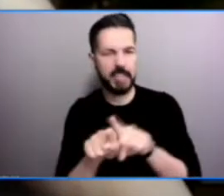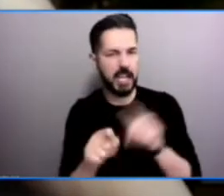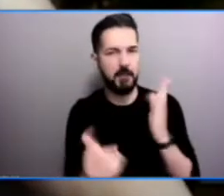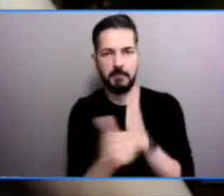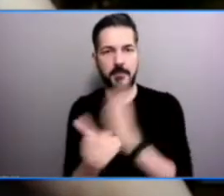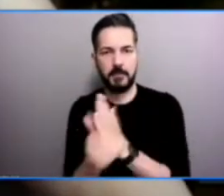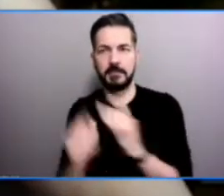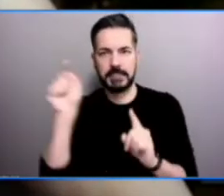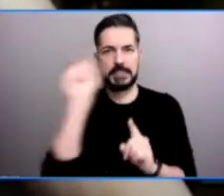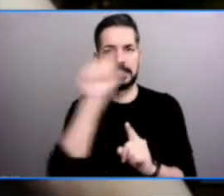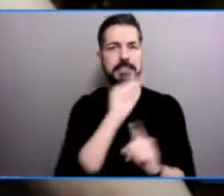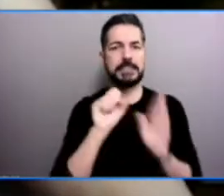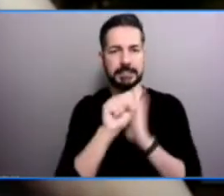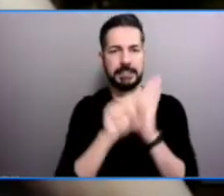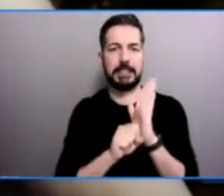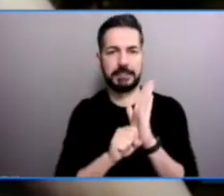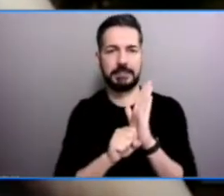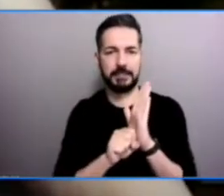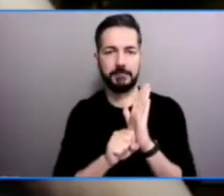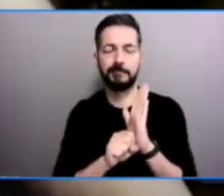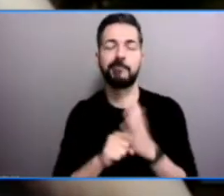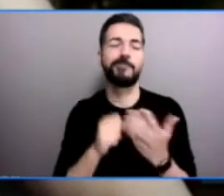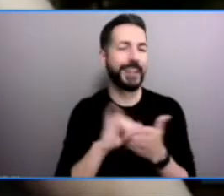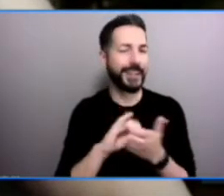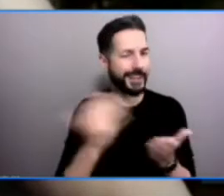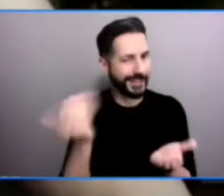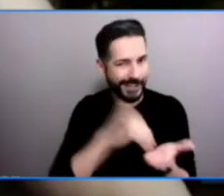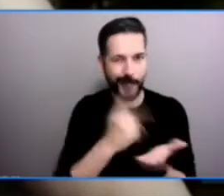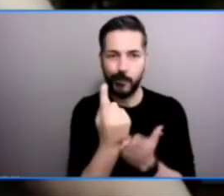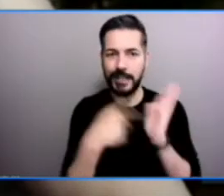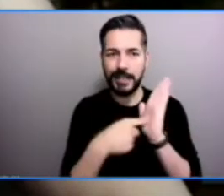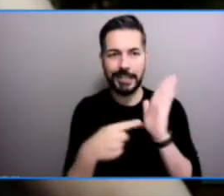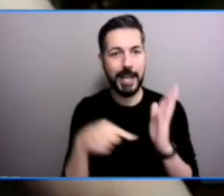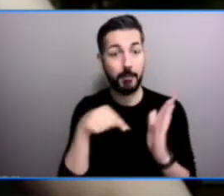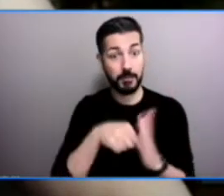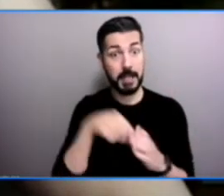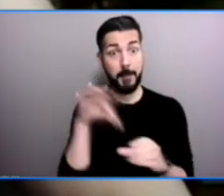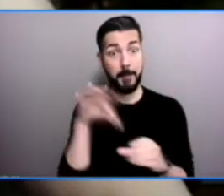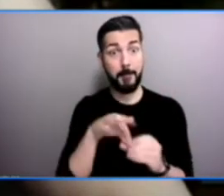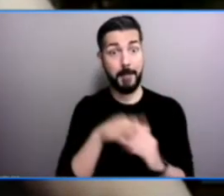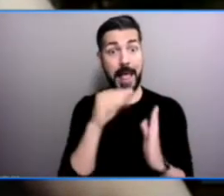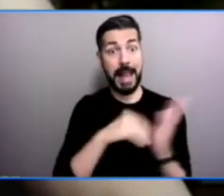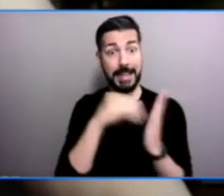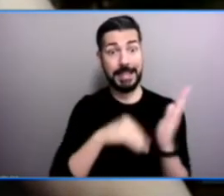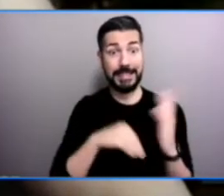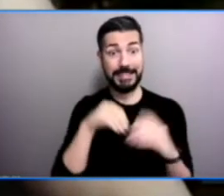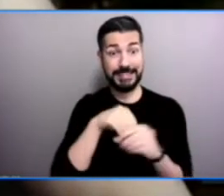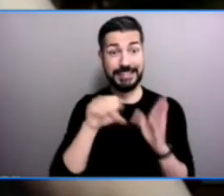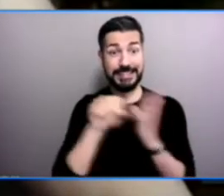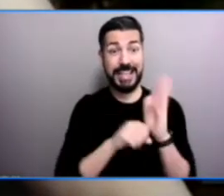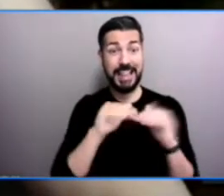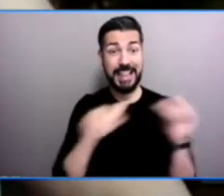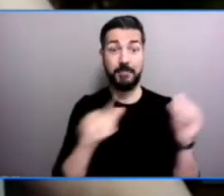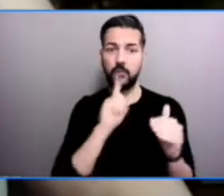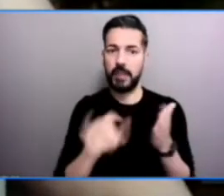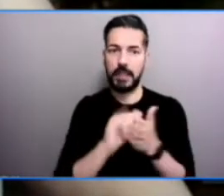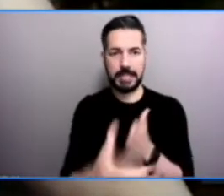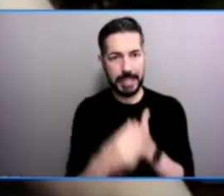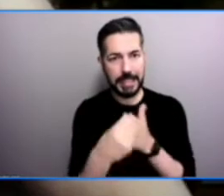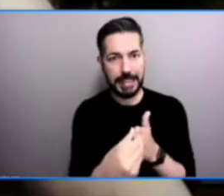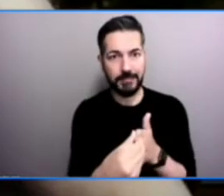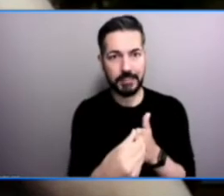this, unfortunately. However, we did, just in the nick of time, receive some much needed support from